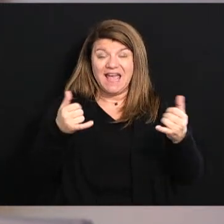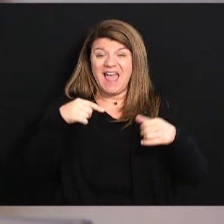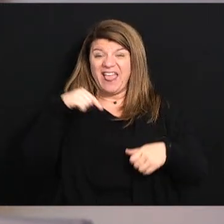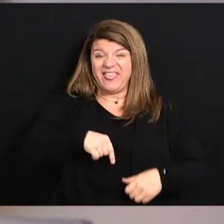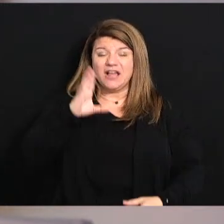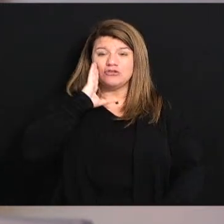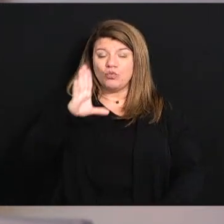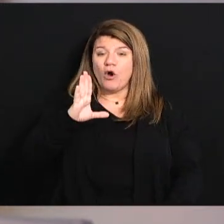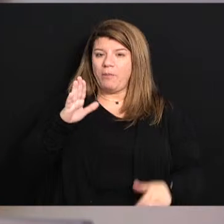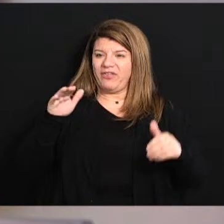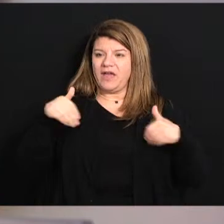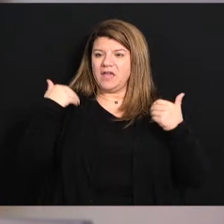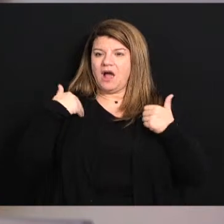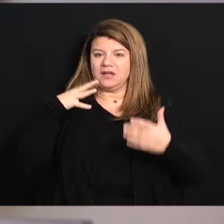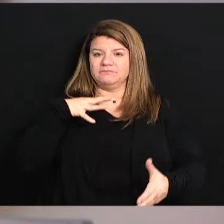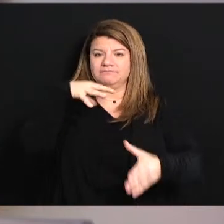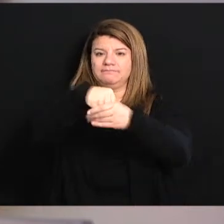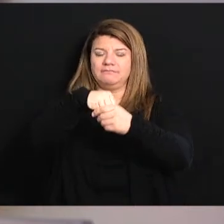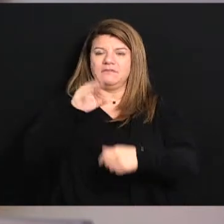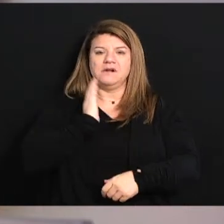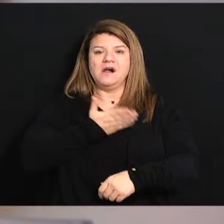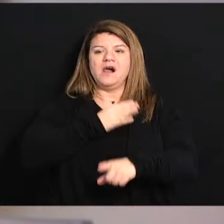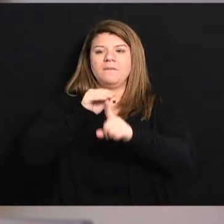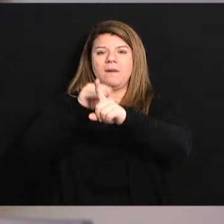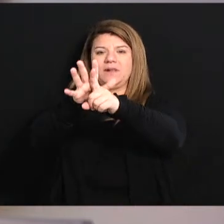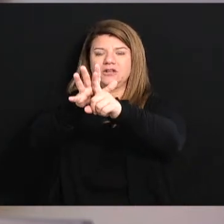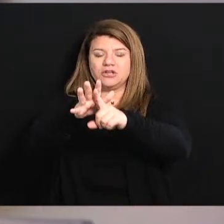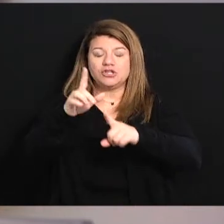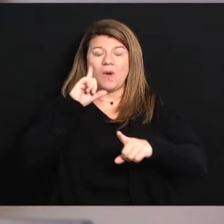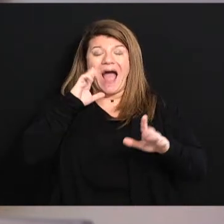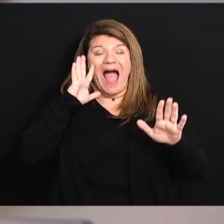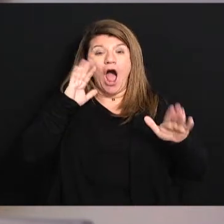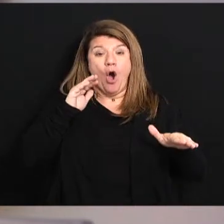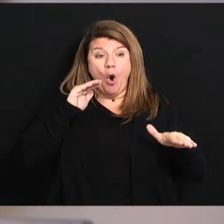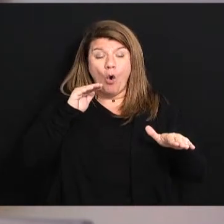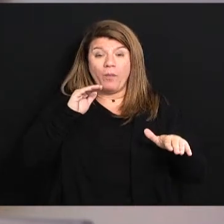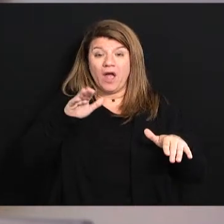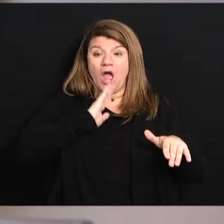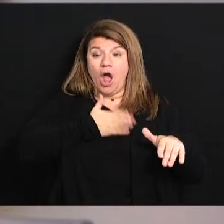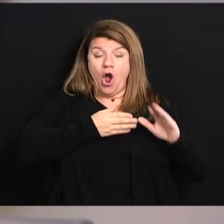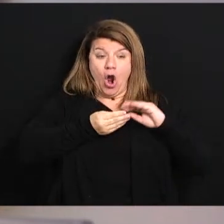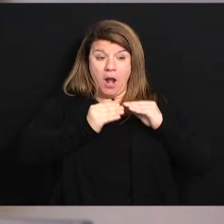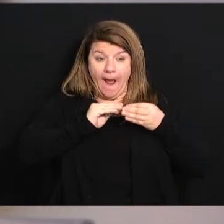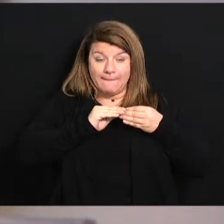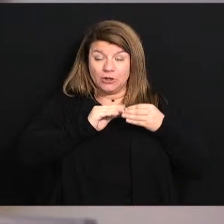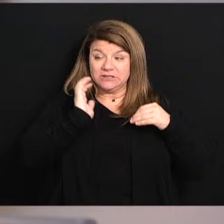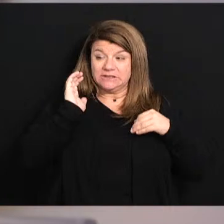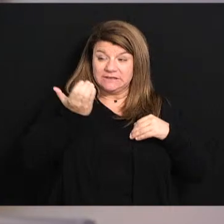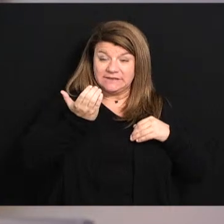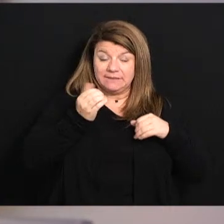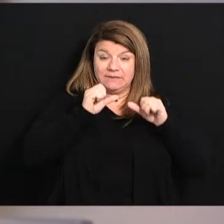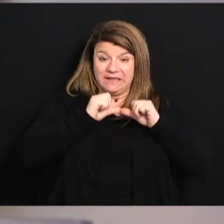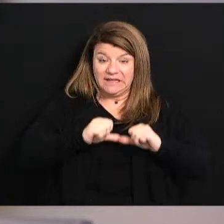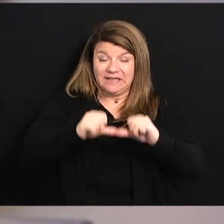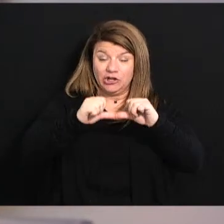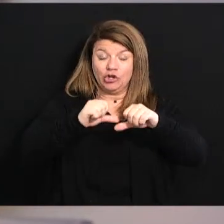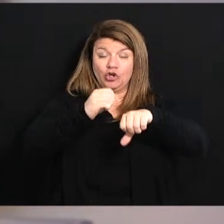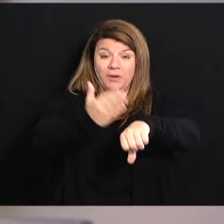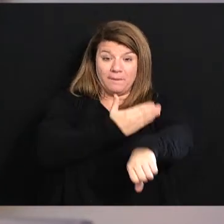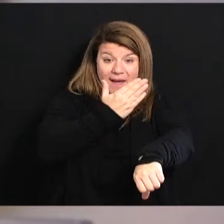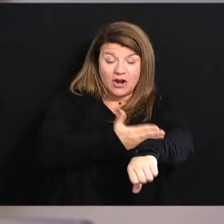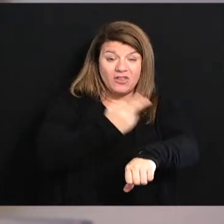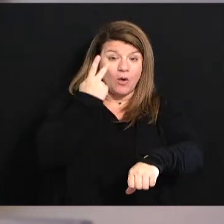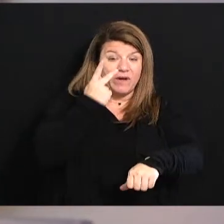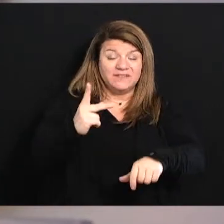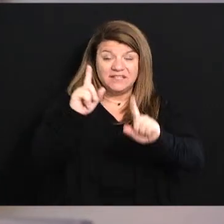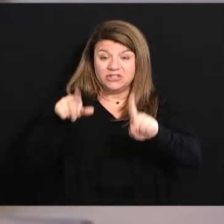be the youngest part of our population. So I hope that the uptake continues to be better than we've seen thus far